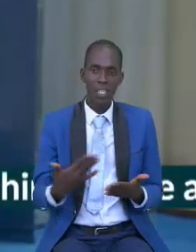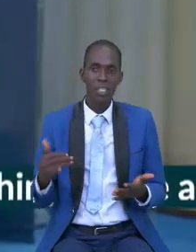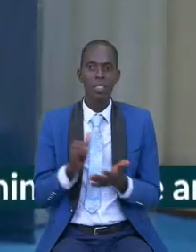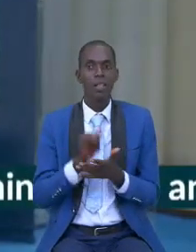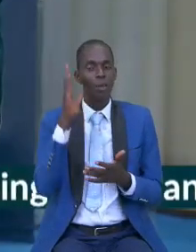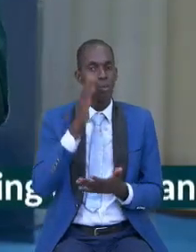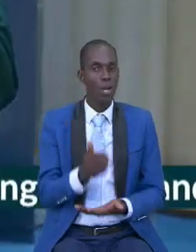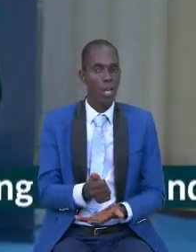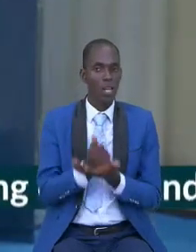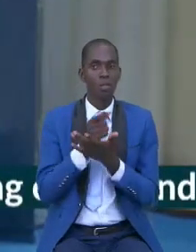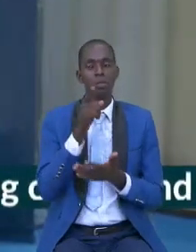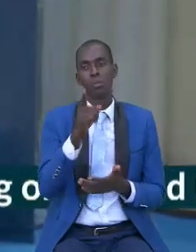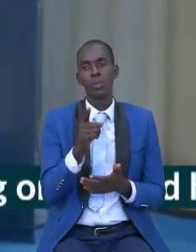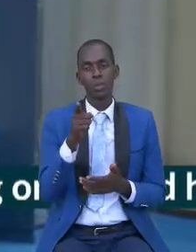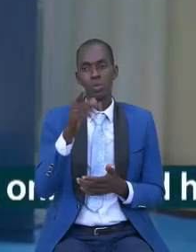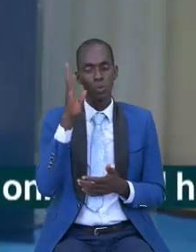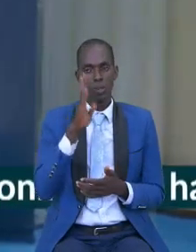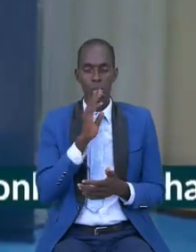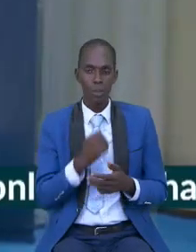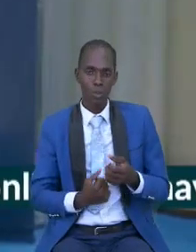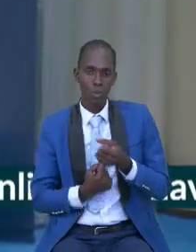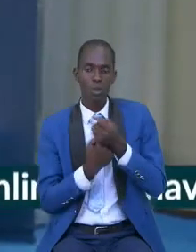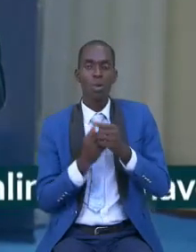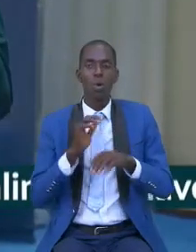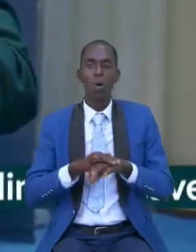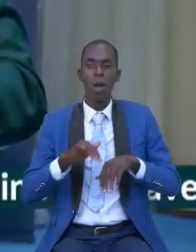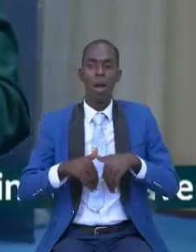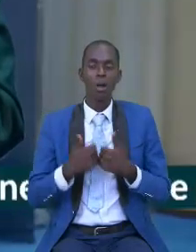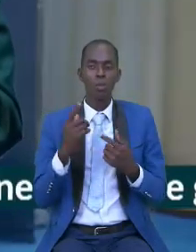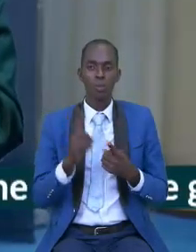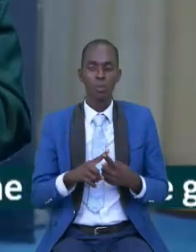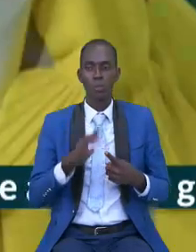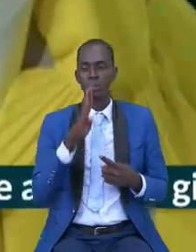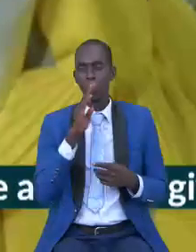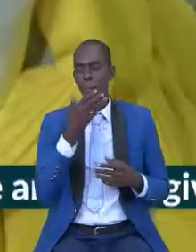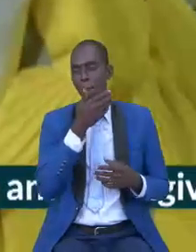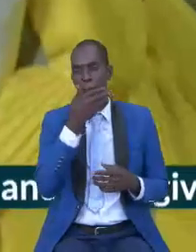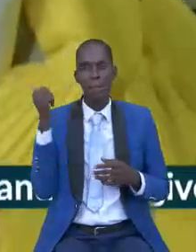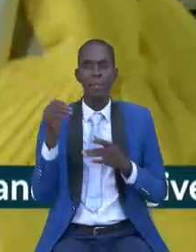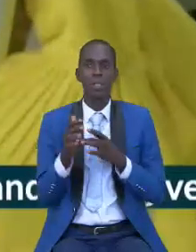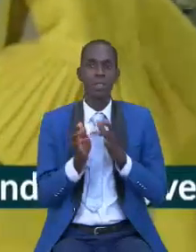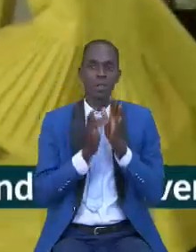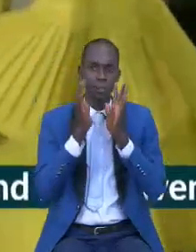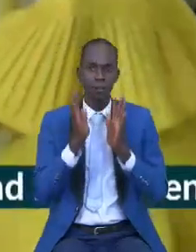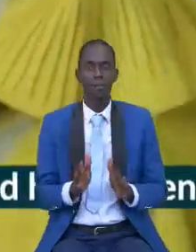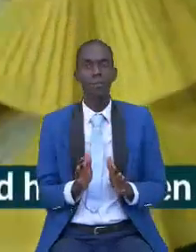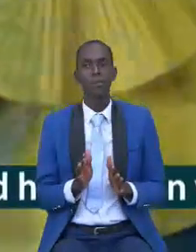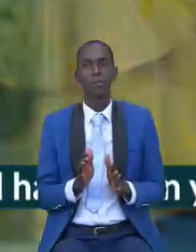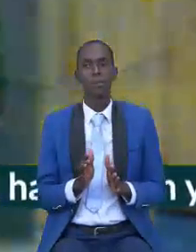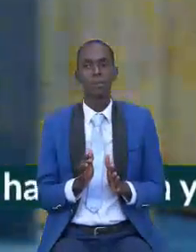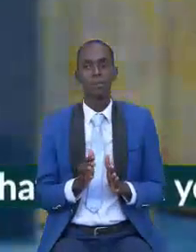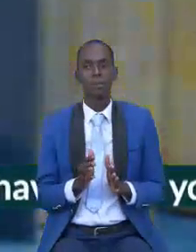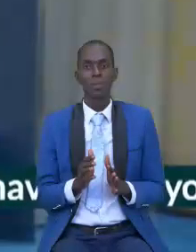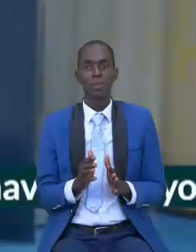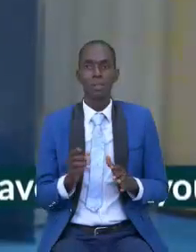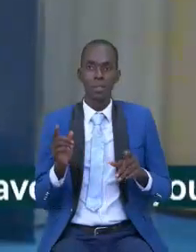be assisted on how to live a victorious Christian life. We are doing that